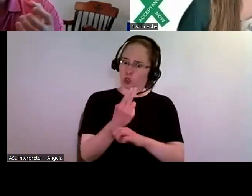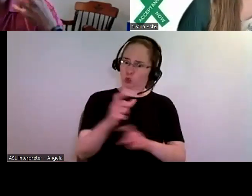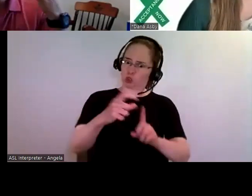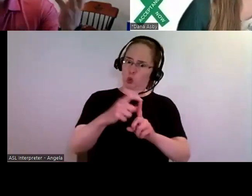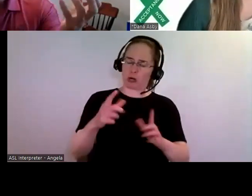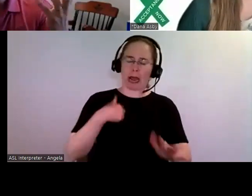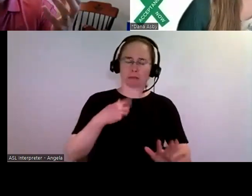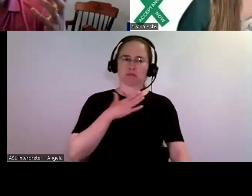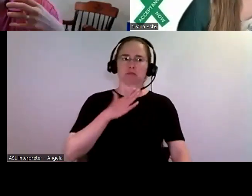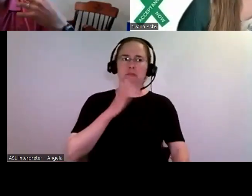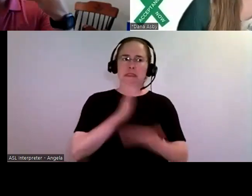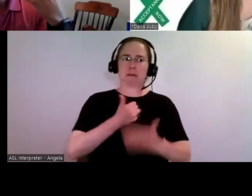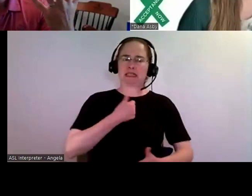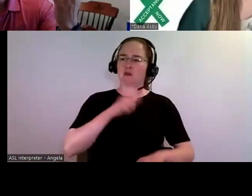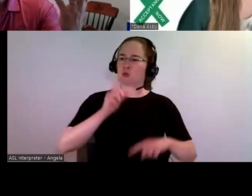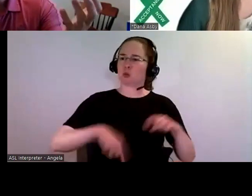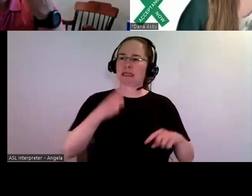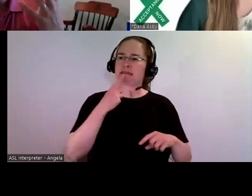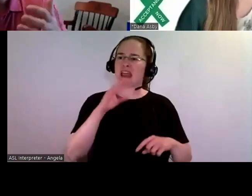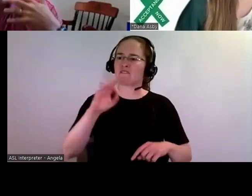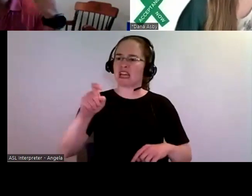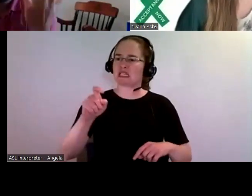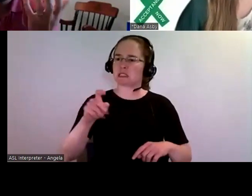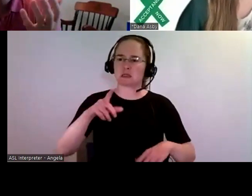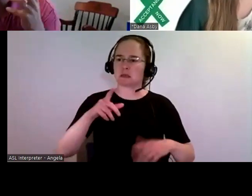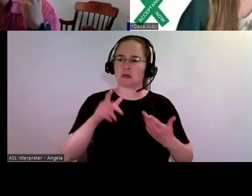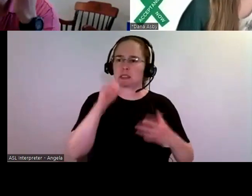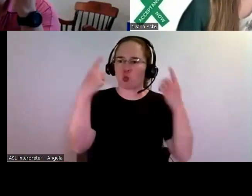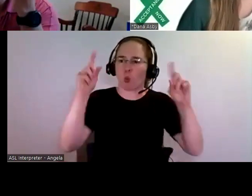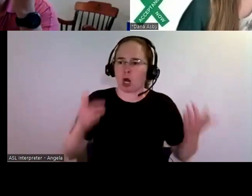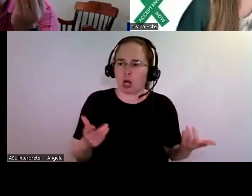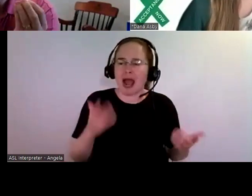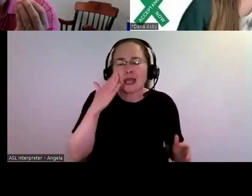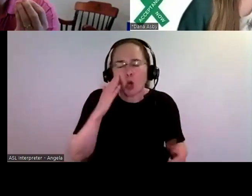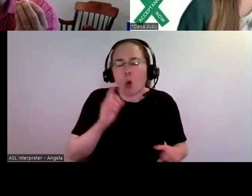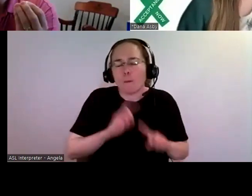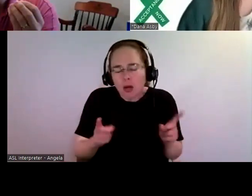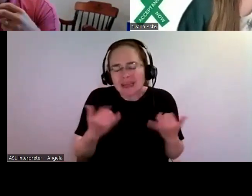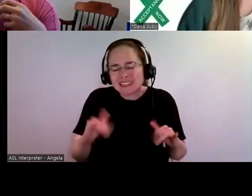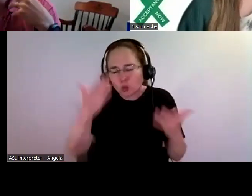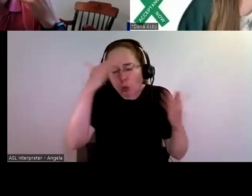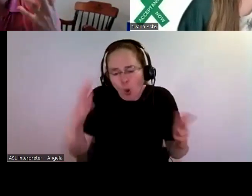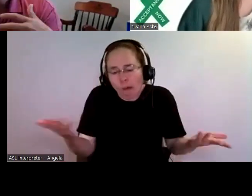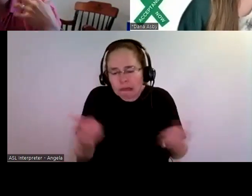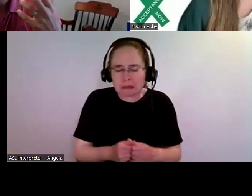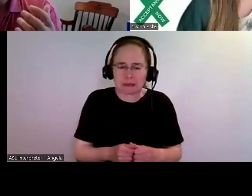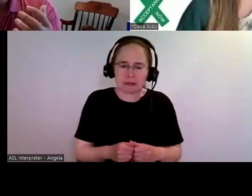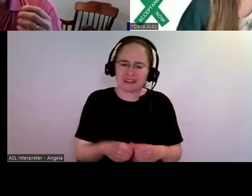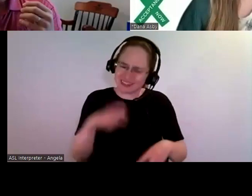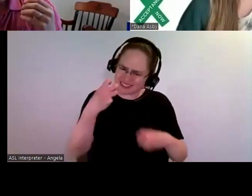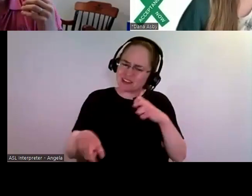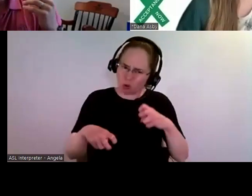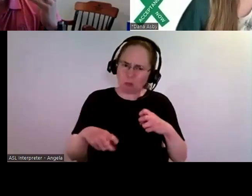catch myself, well, you can't do that. That's not the way these things work. And I know it, but I still don't know it. And it's just so